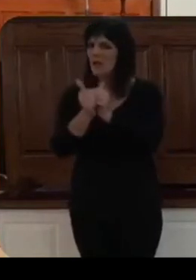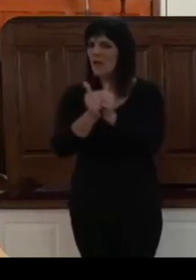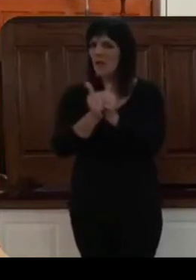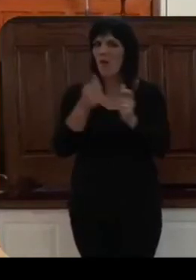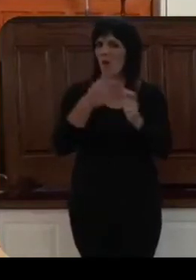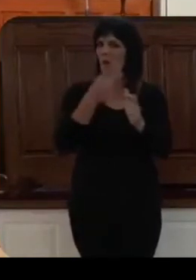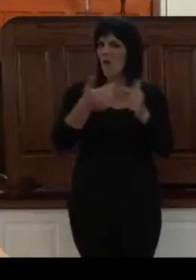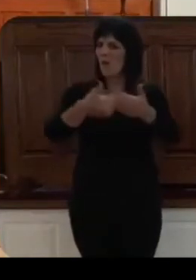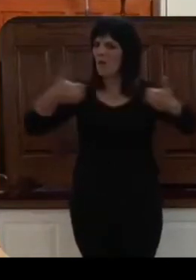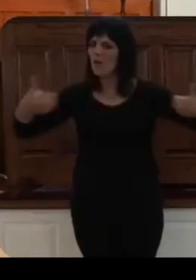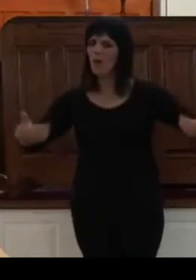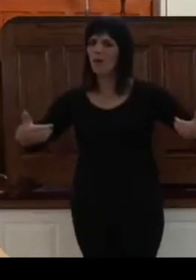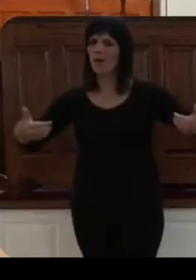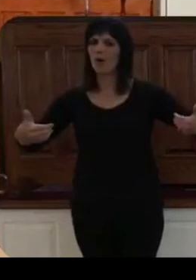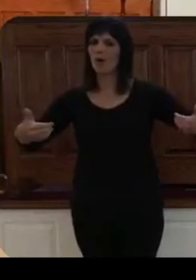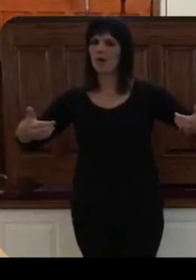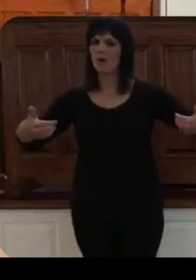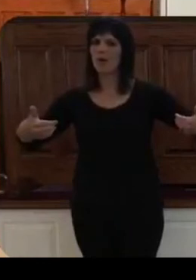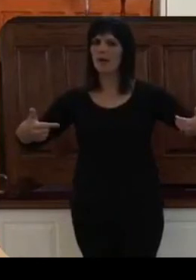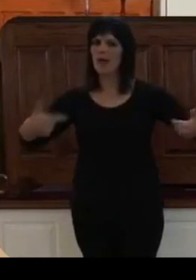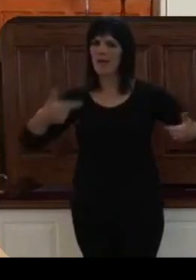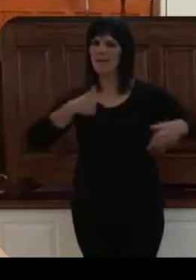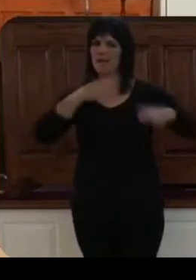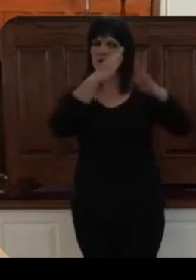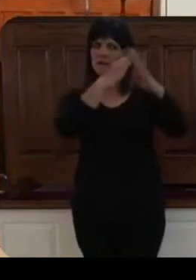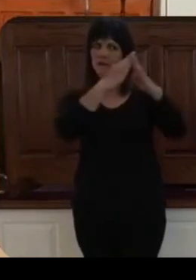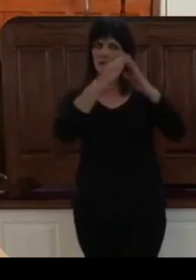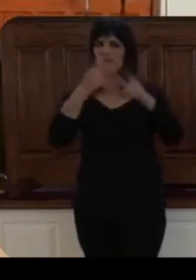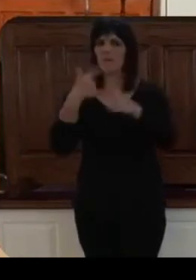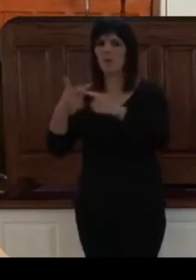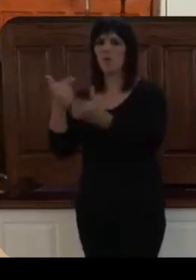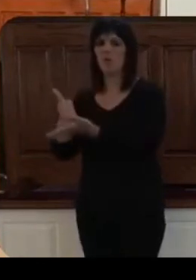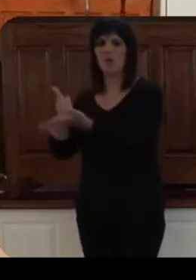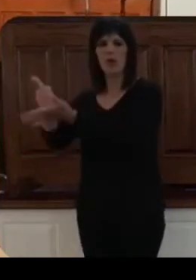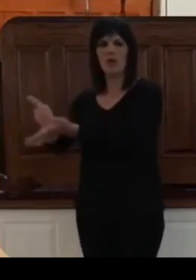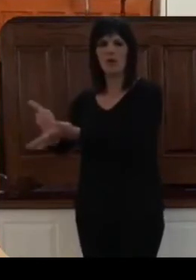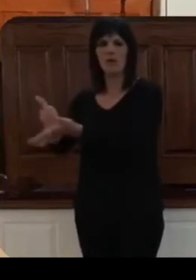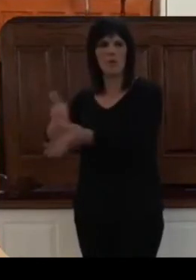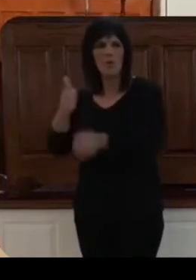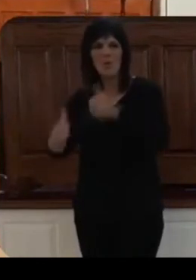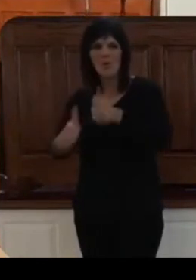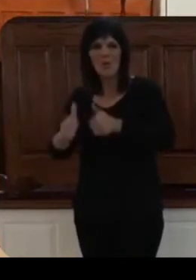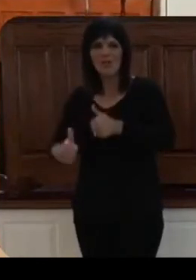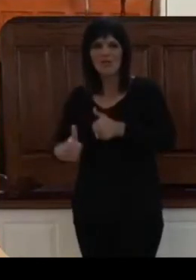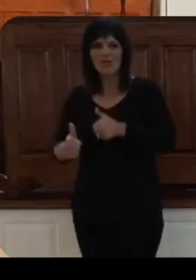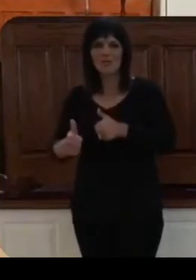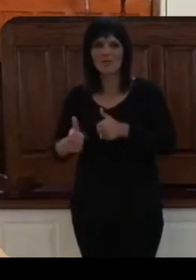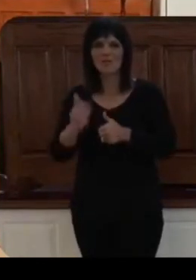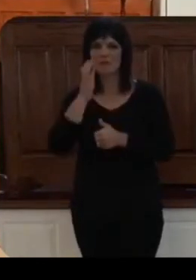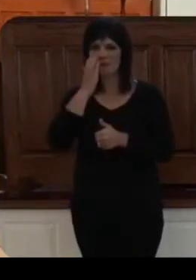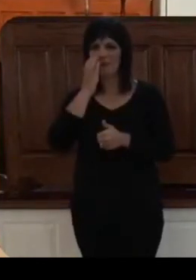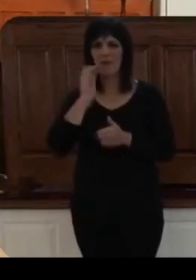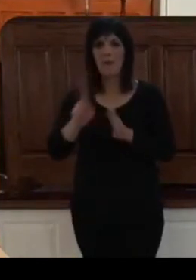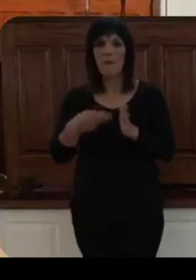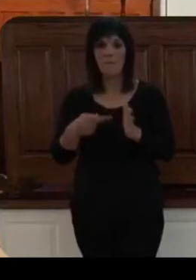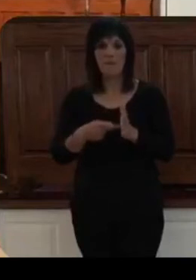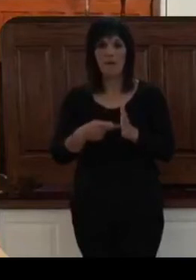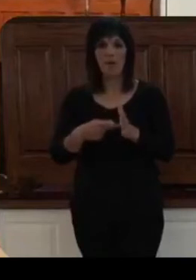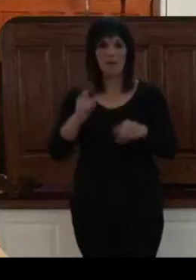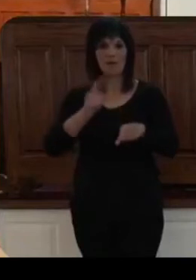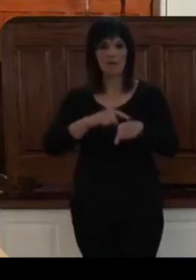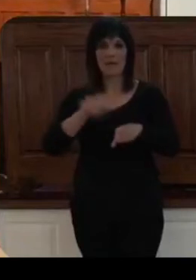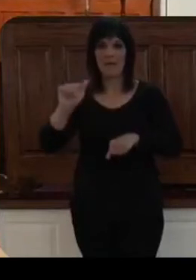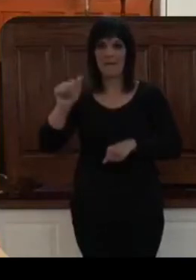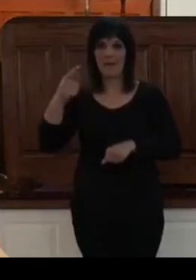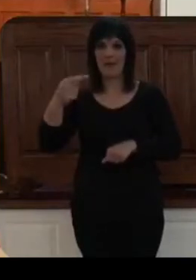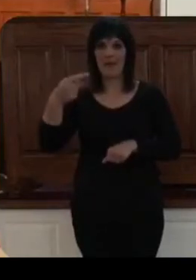All right? Am I hindering or am I helping? So, back to the teaching passage. Paul spent some time in Athens alone. When the